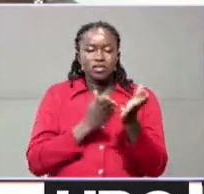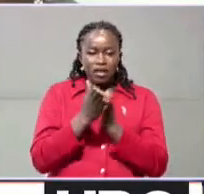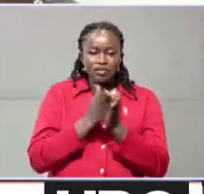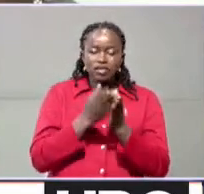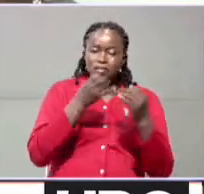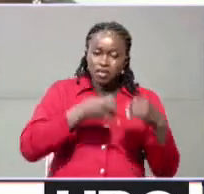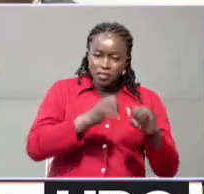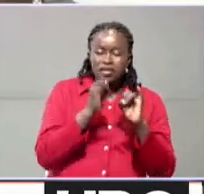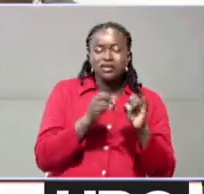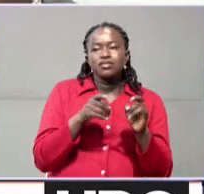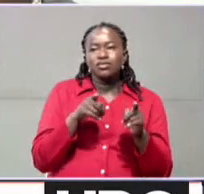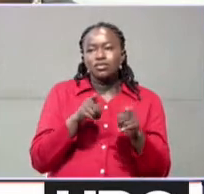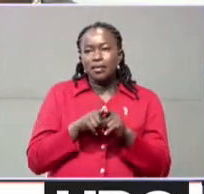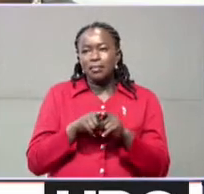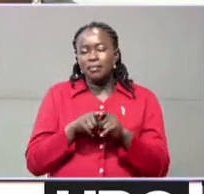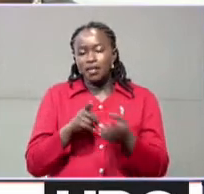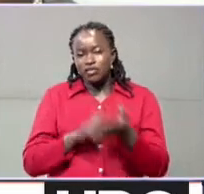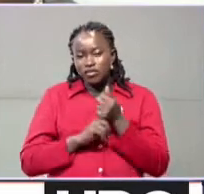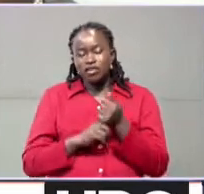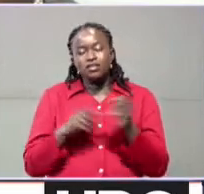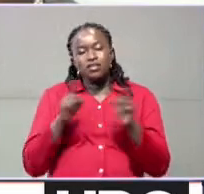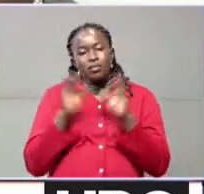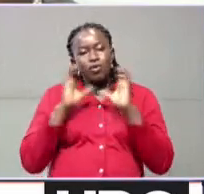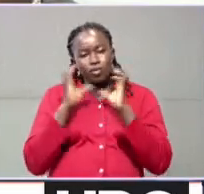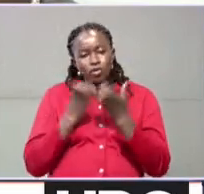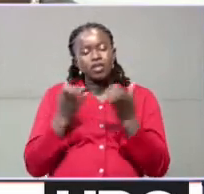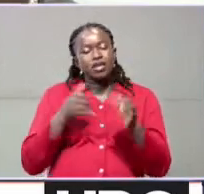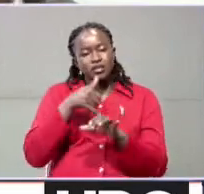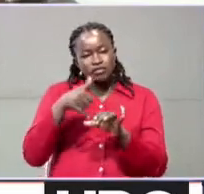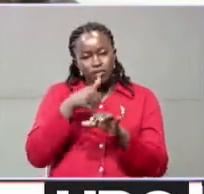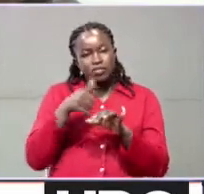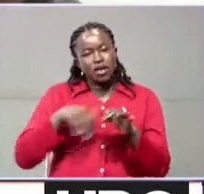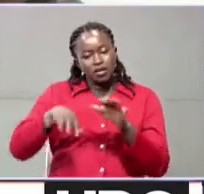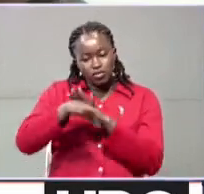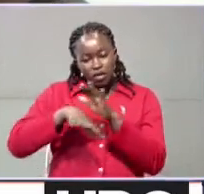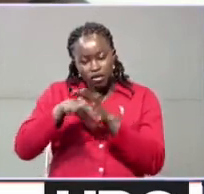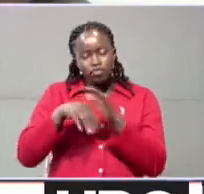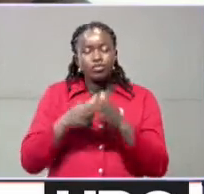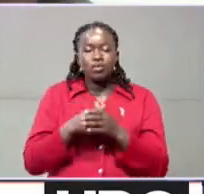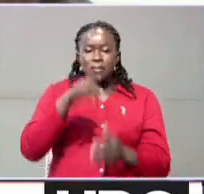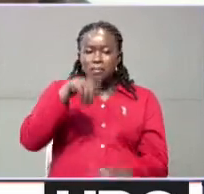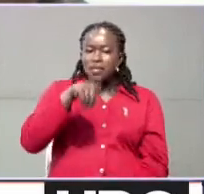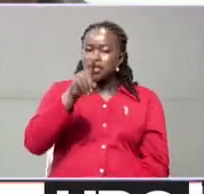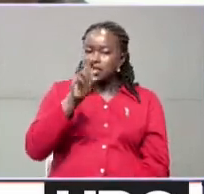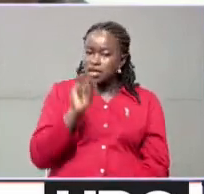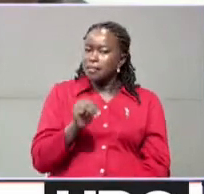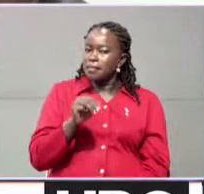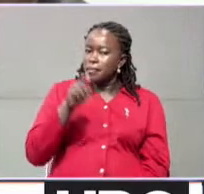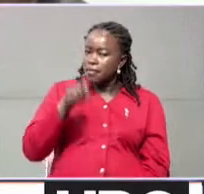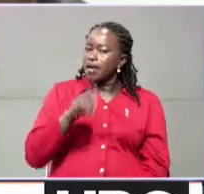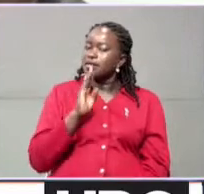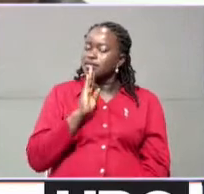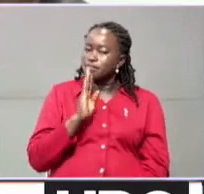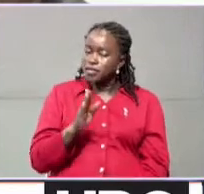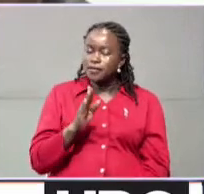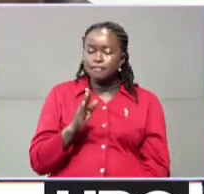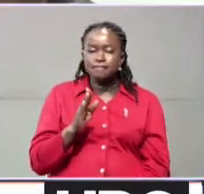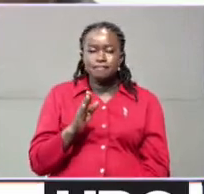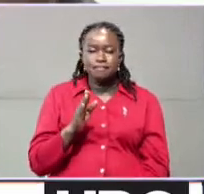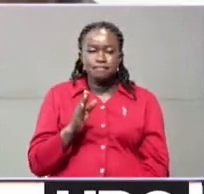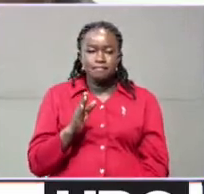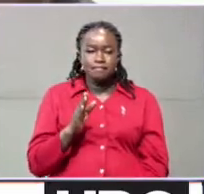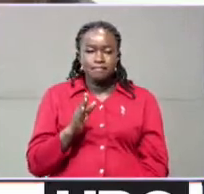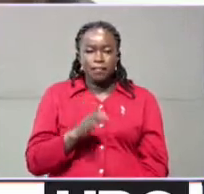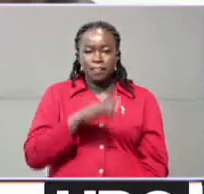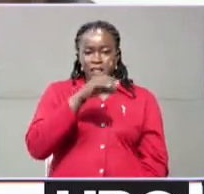and beneficiary and community involvement at the grassroots pdms will be in